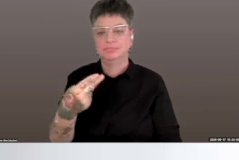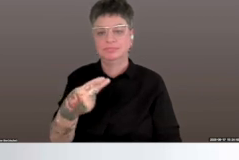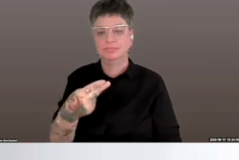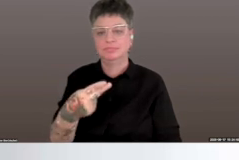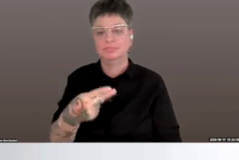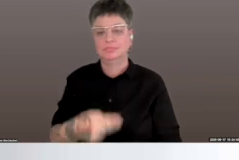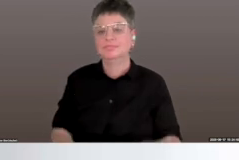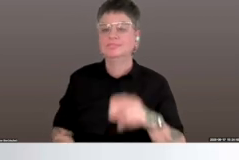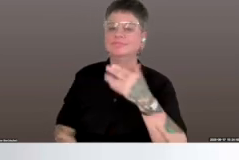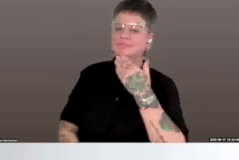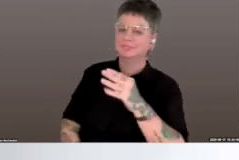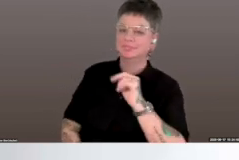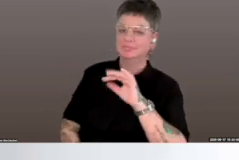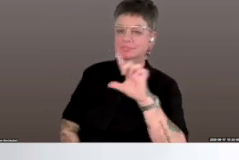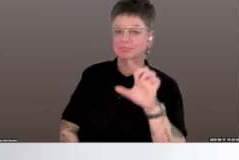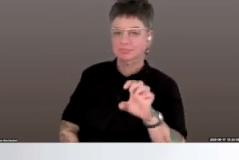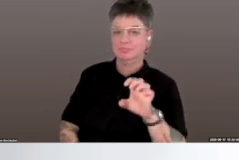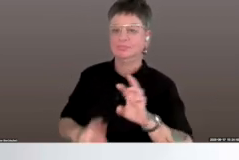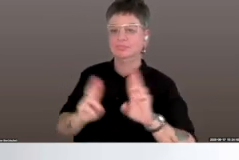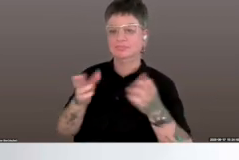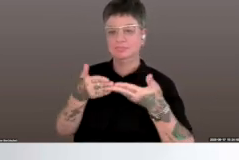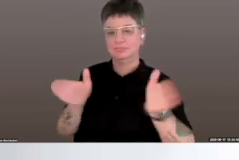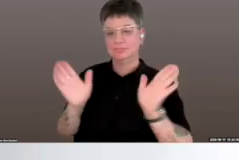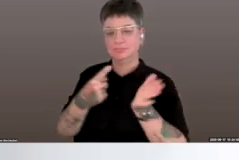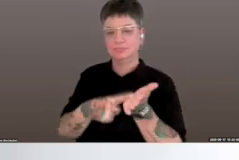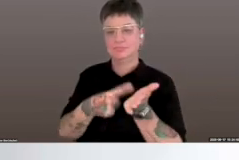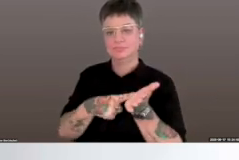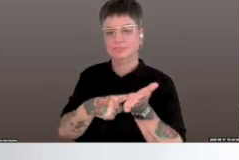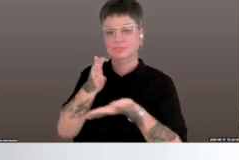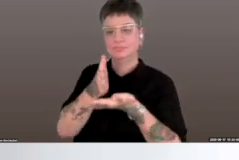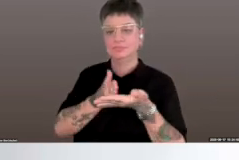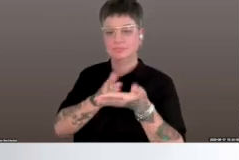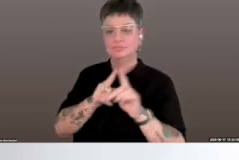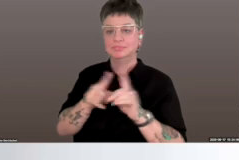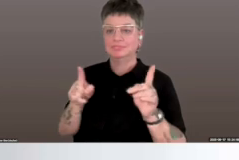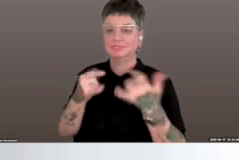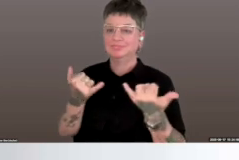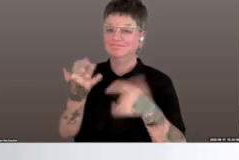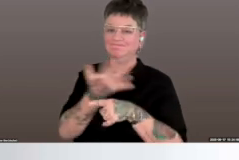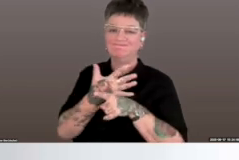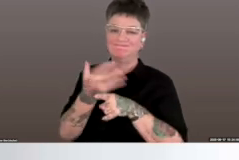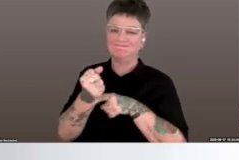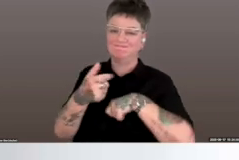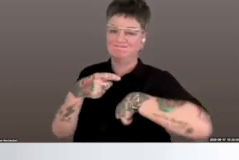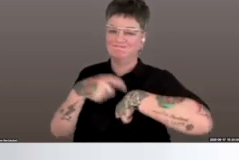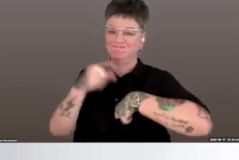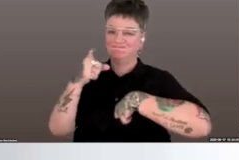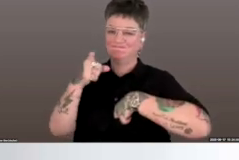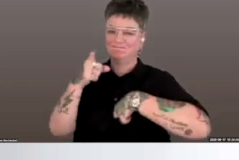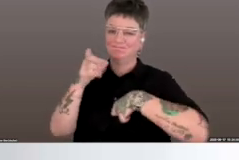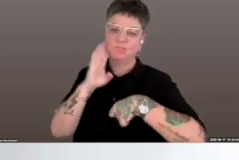Nicole, yeah, we were going to have an open discussion session, but we're actually at the time that would